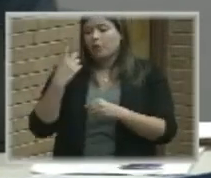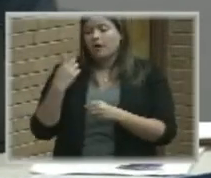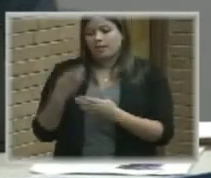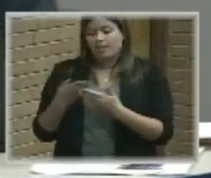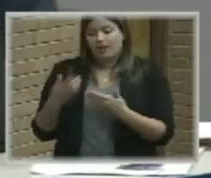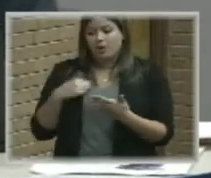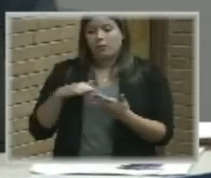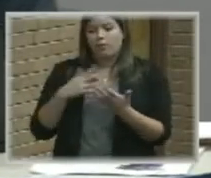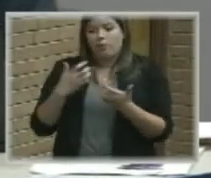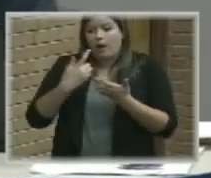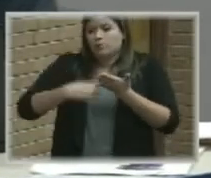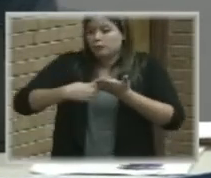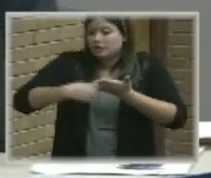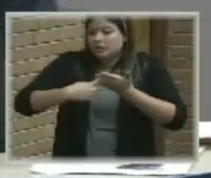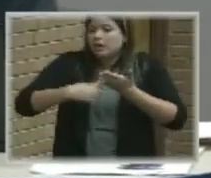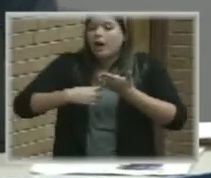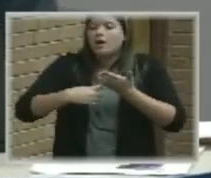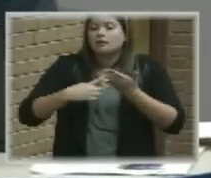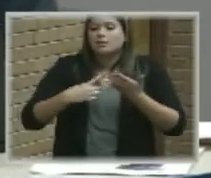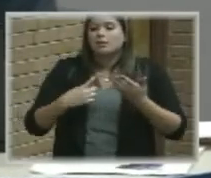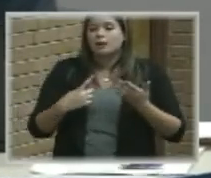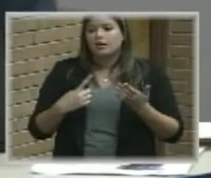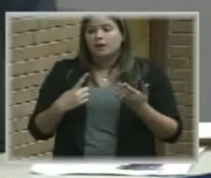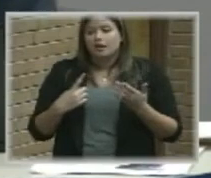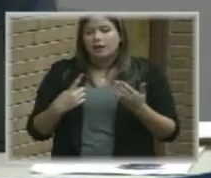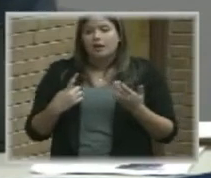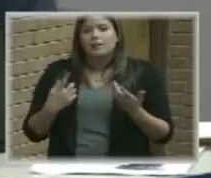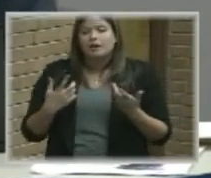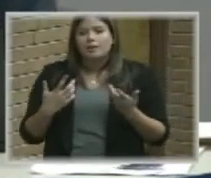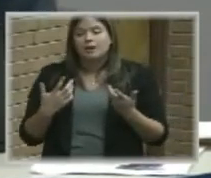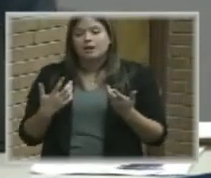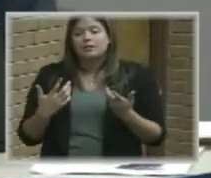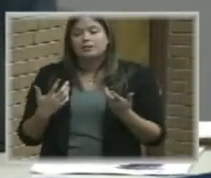want to talk about is, the fact that there will be a lot of